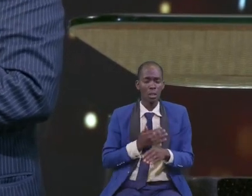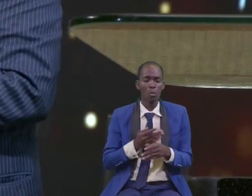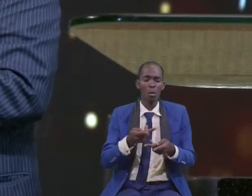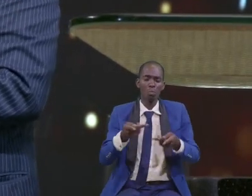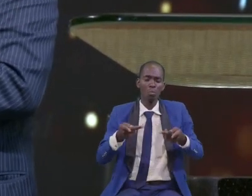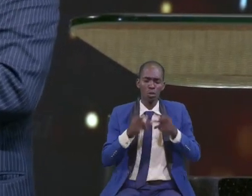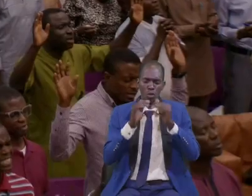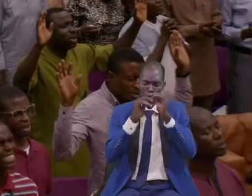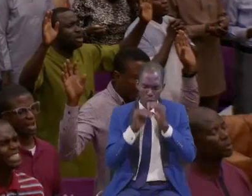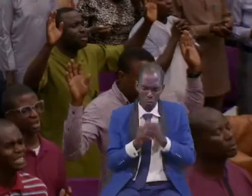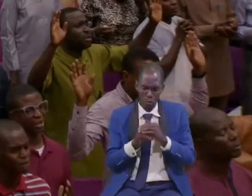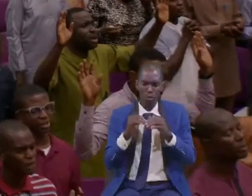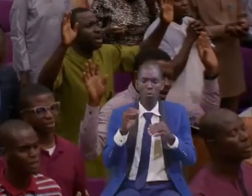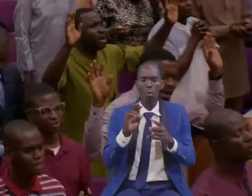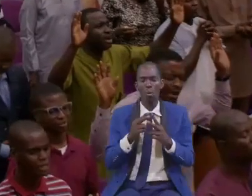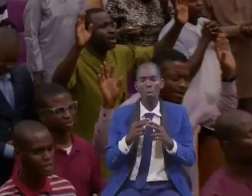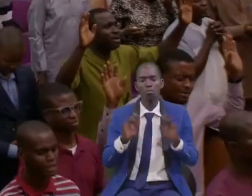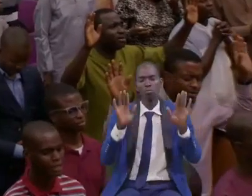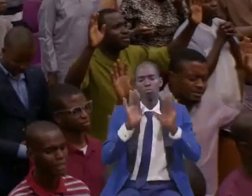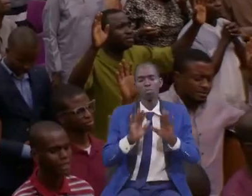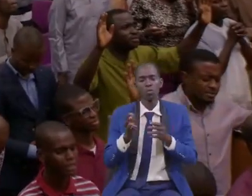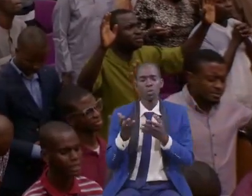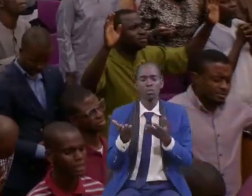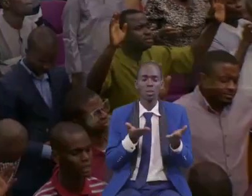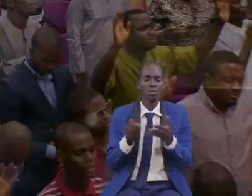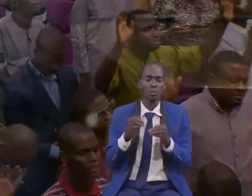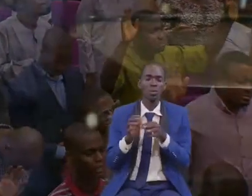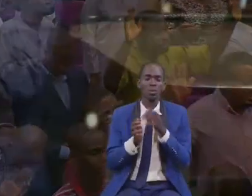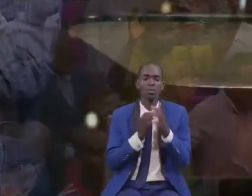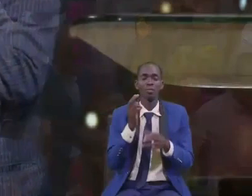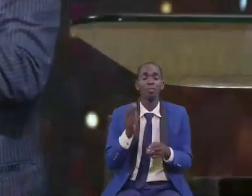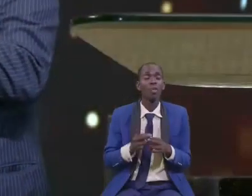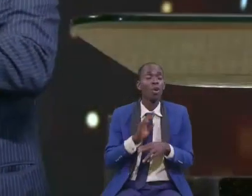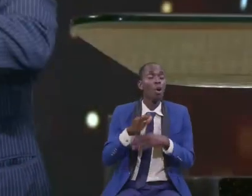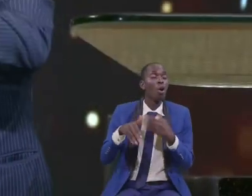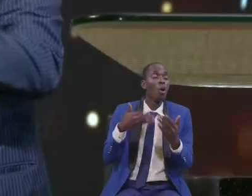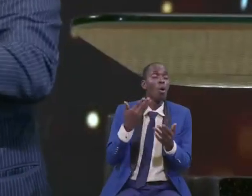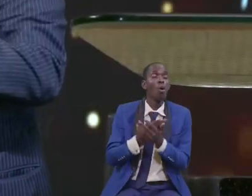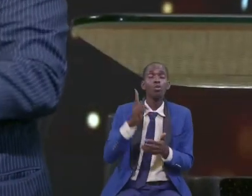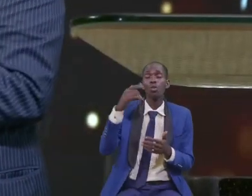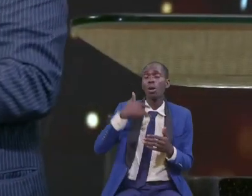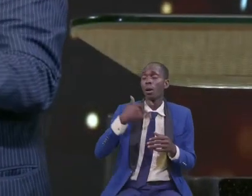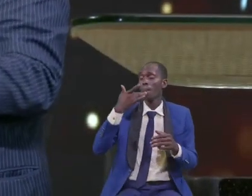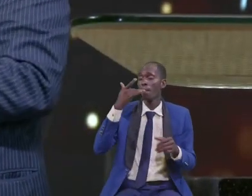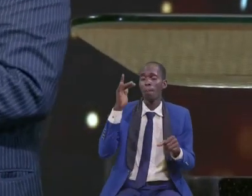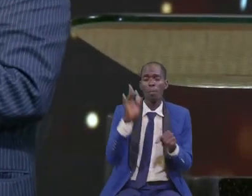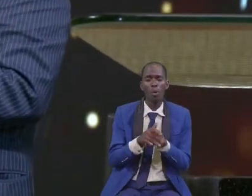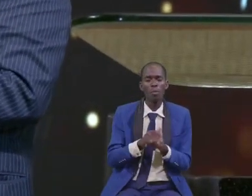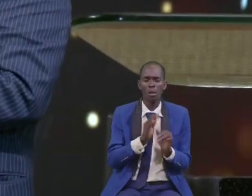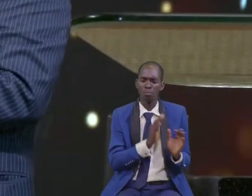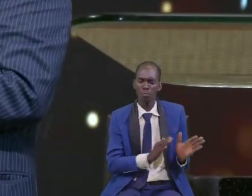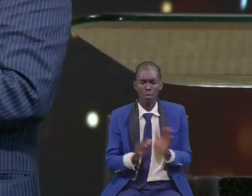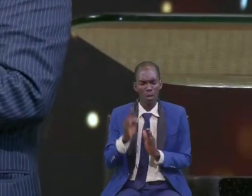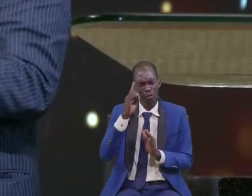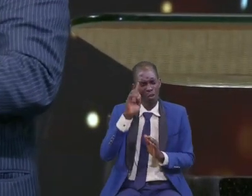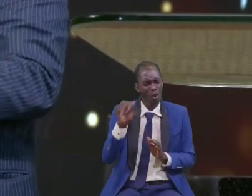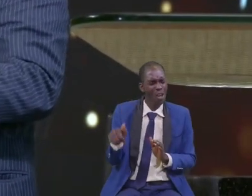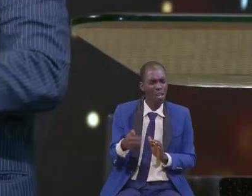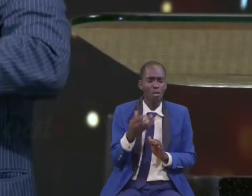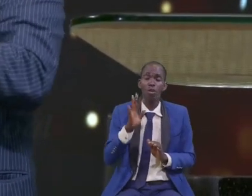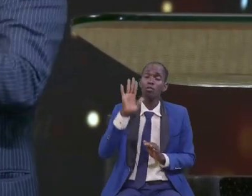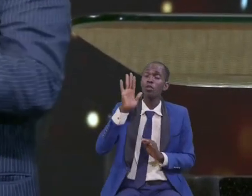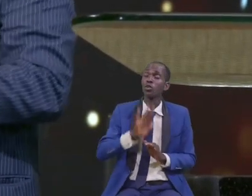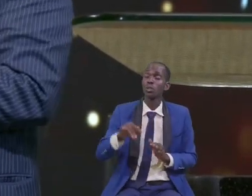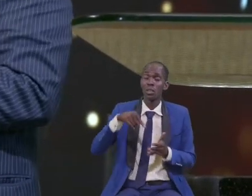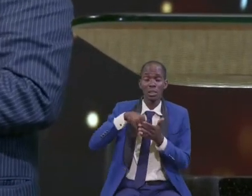in Jesus' name. All that you have promised and purposed for every one of your children this year,